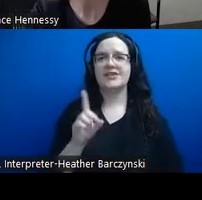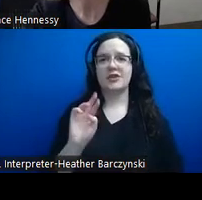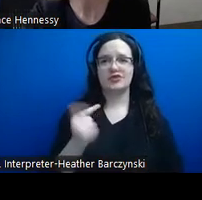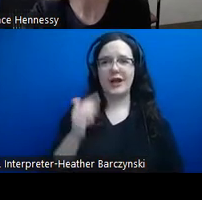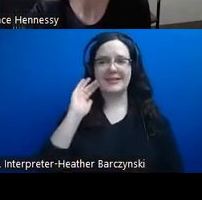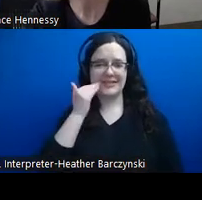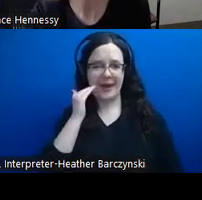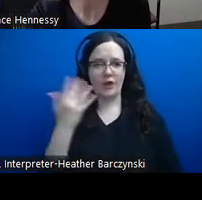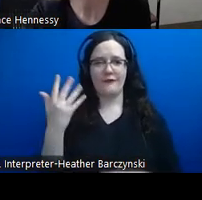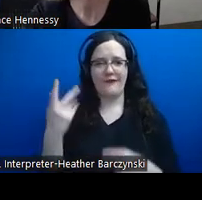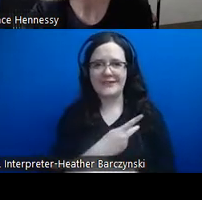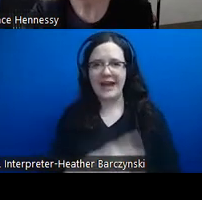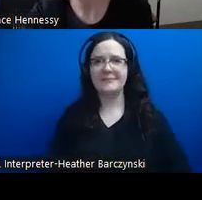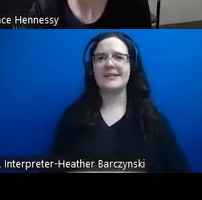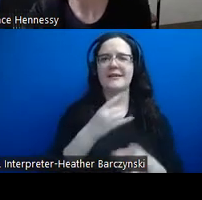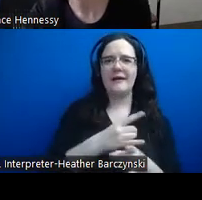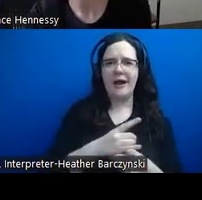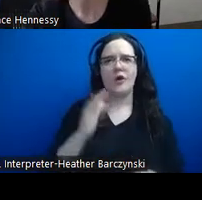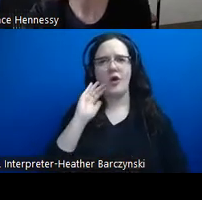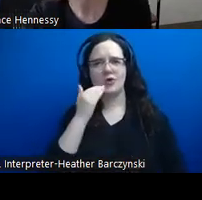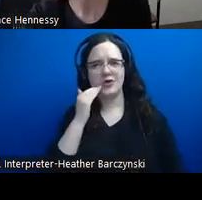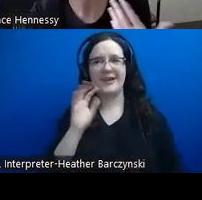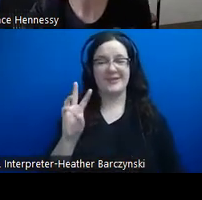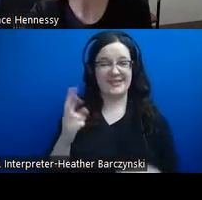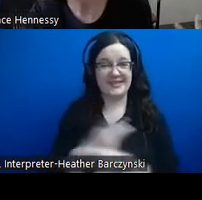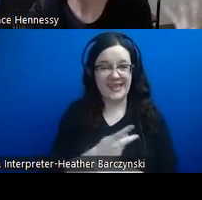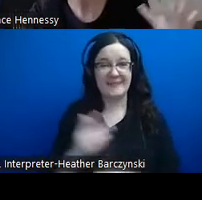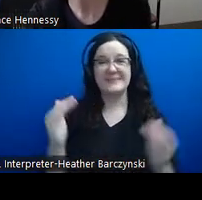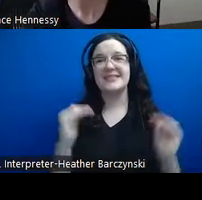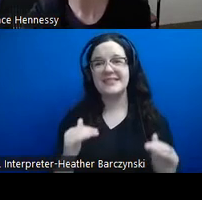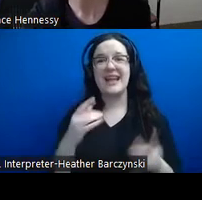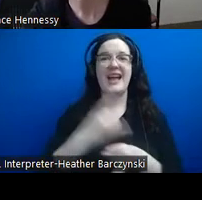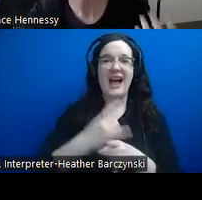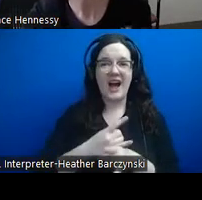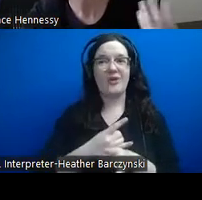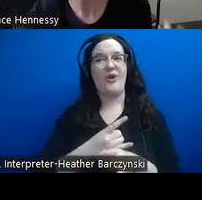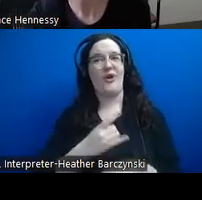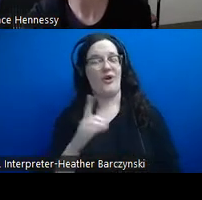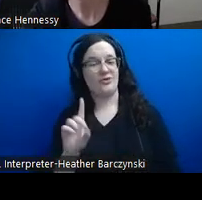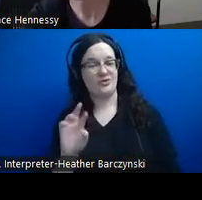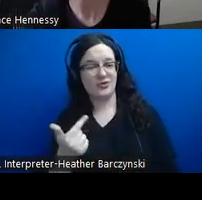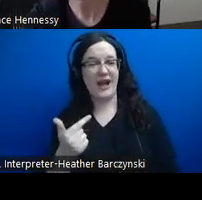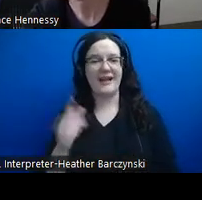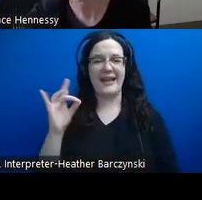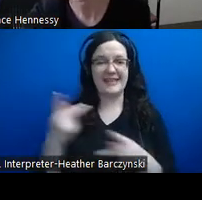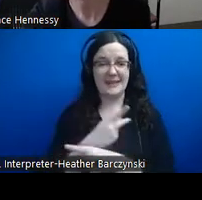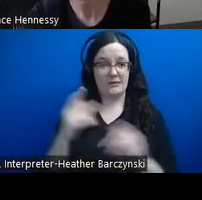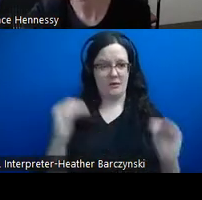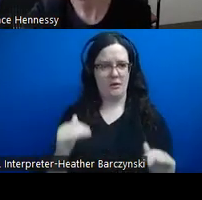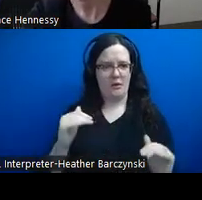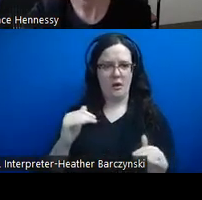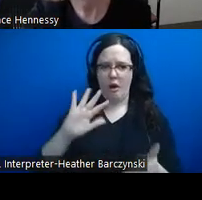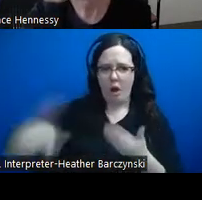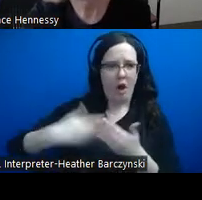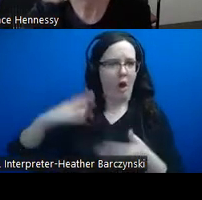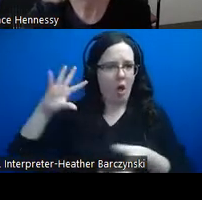and tobacco a little over 6 times, alcohol and drugs 8 times, and when you get to combining all of them, the risk of suicide goes up about 11 times